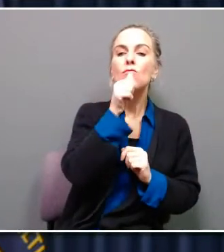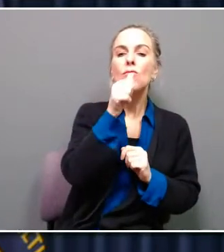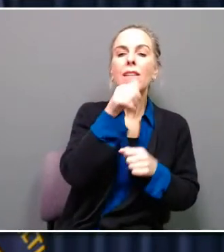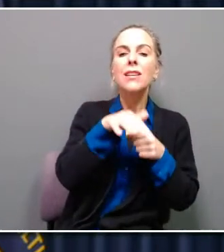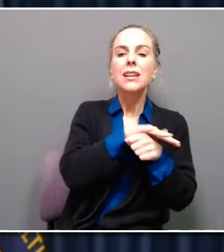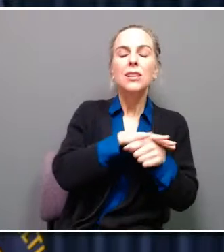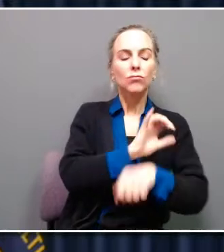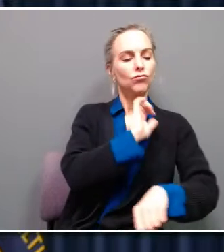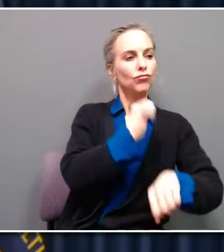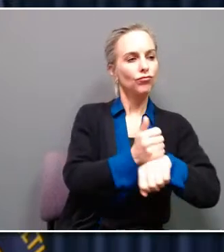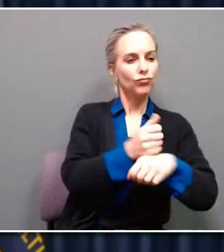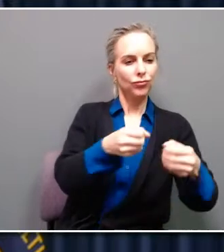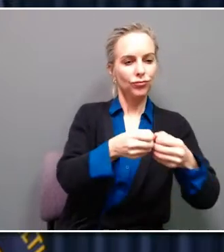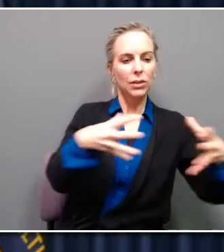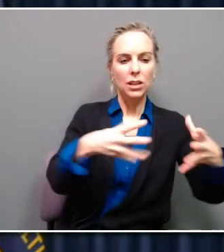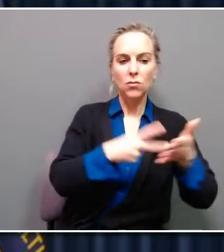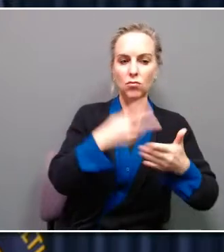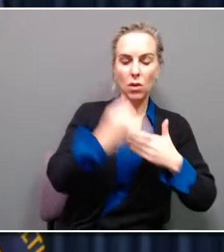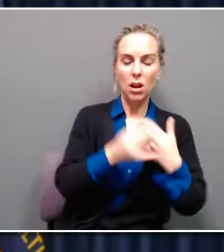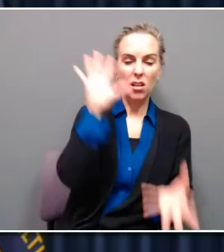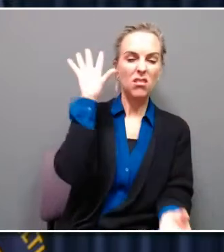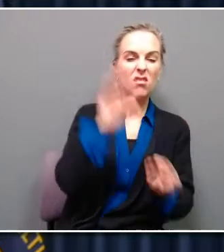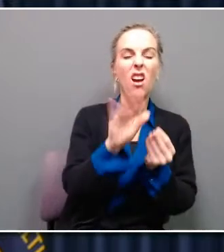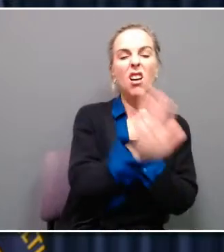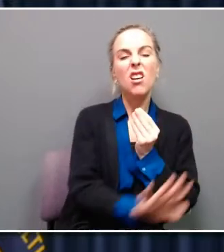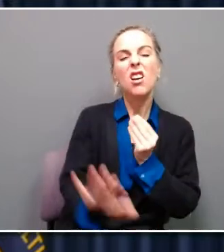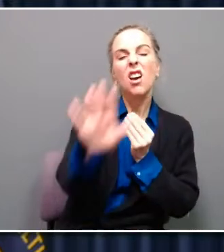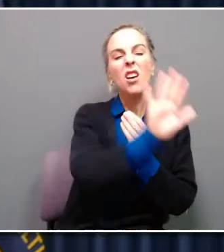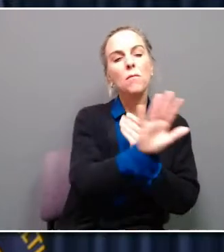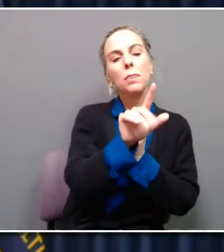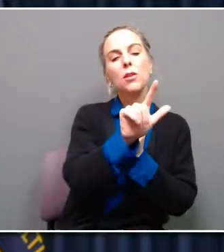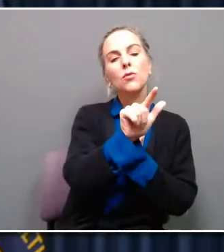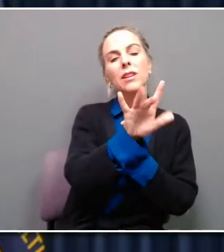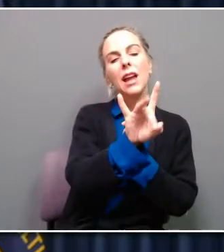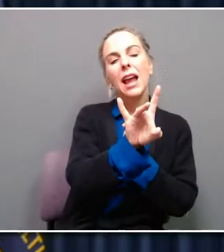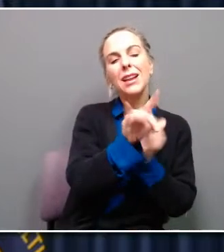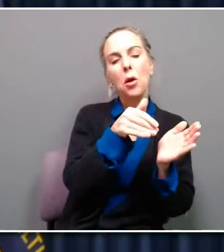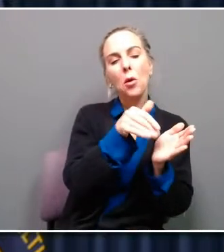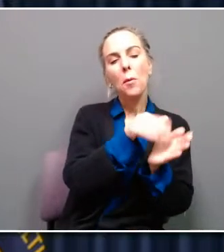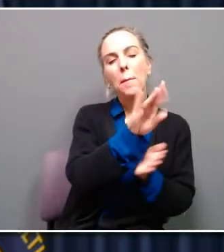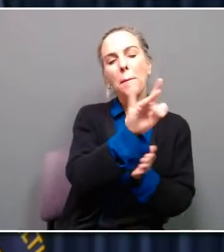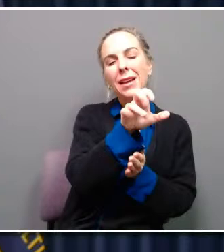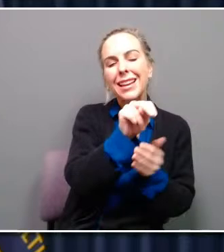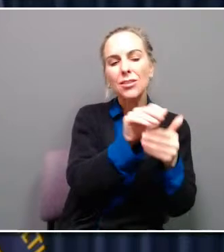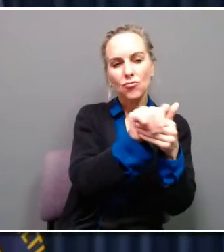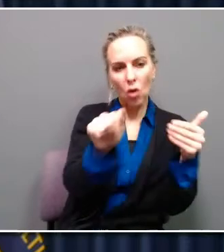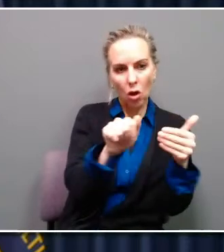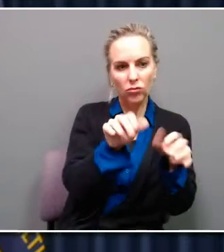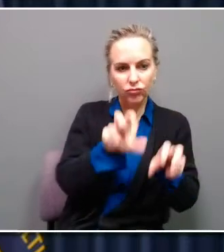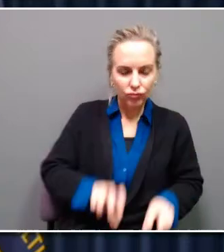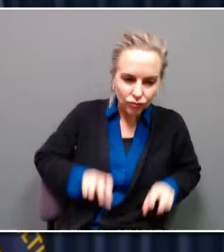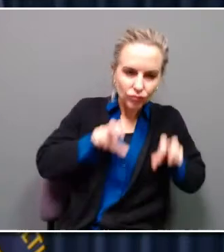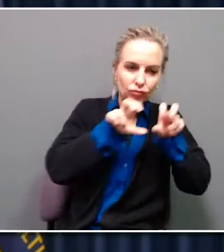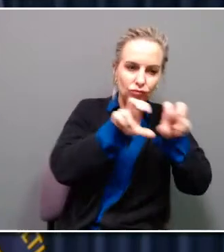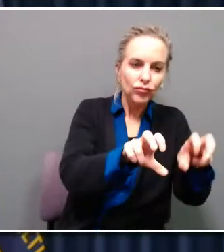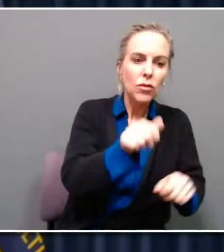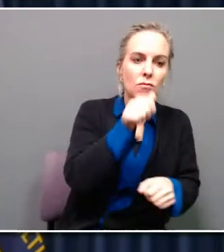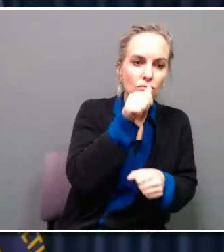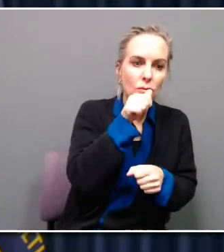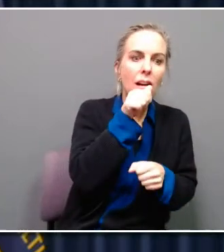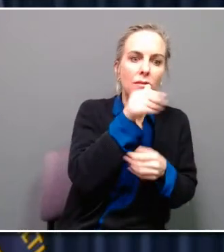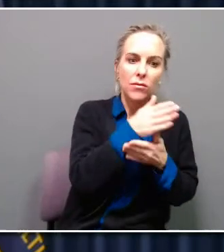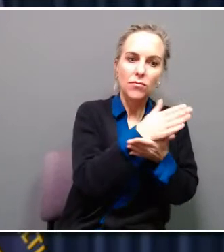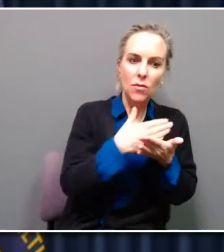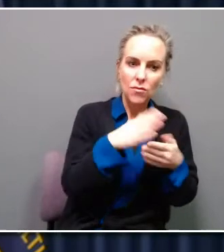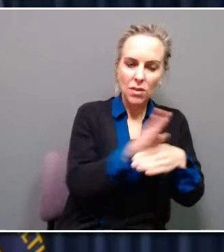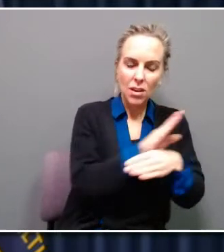projects that total approximately $28 billion in private sector investments, a record under any governor,